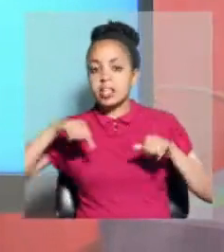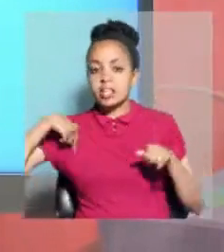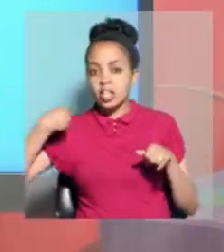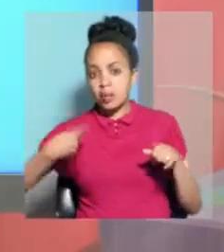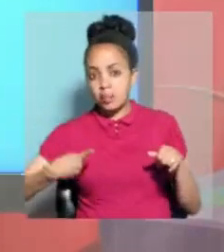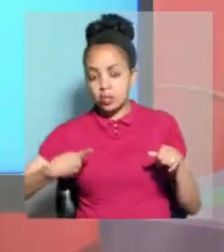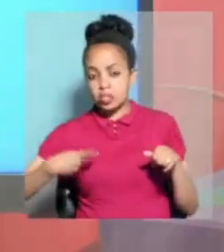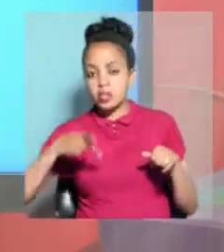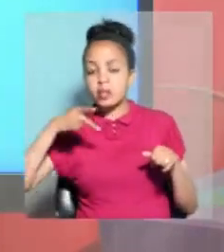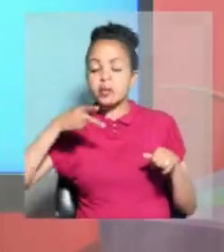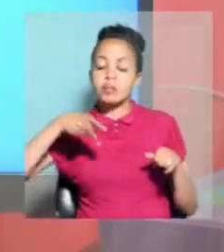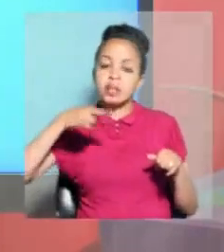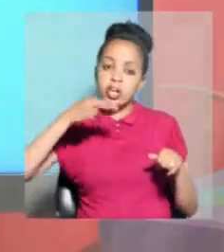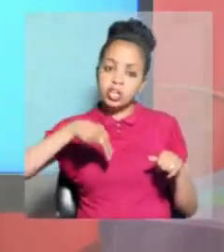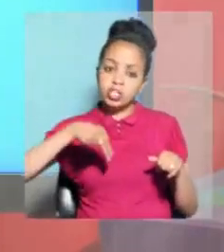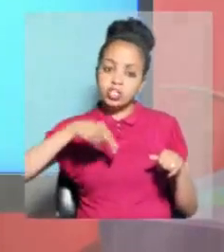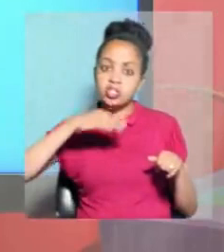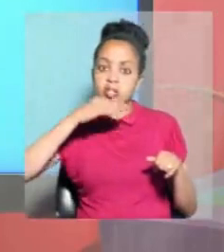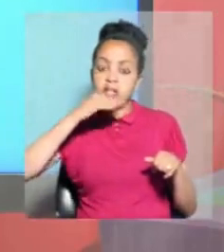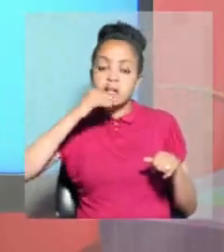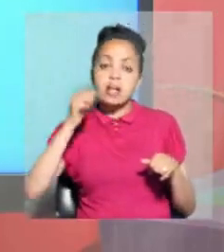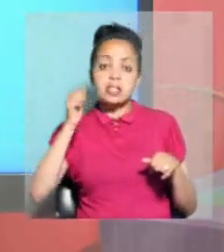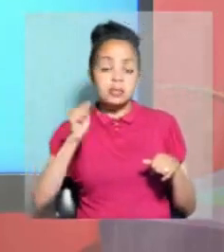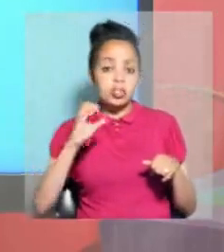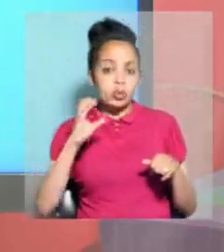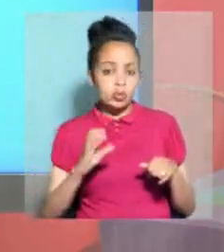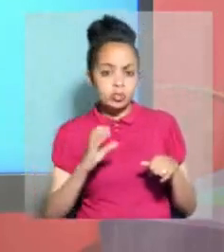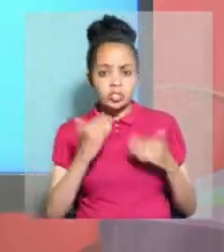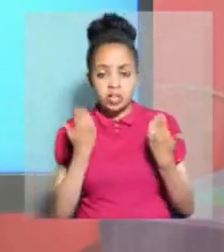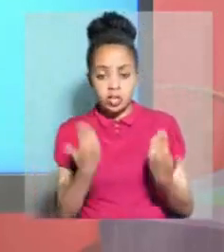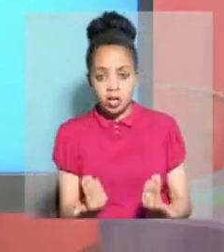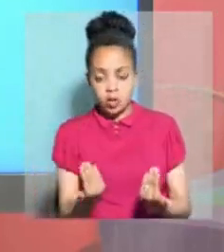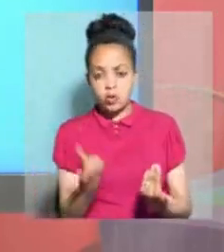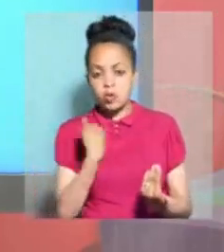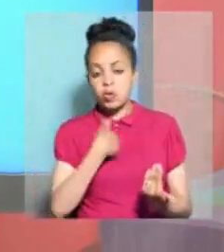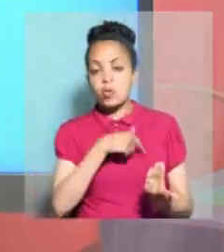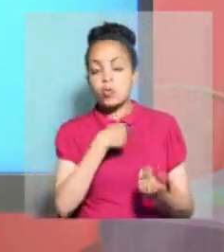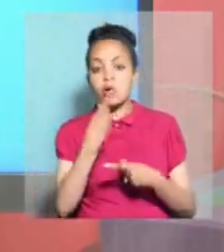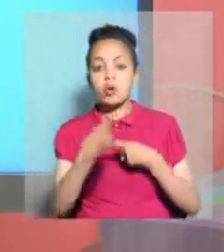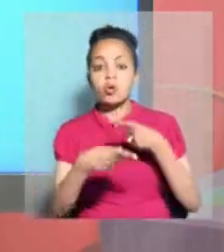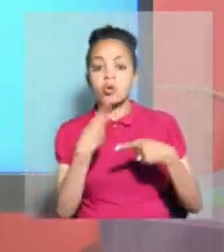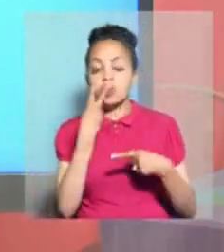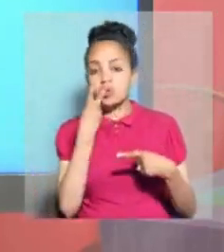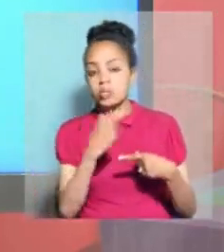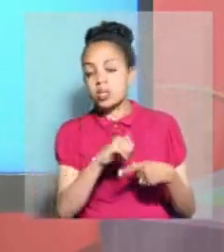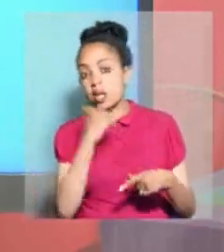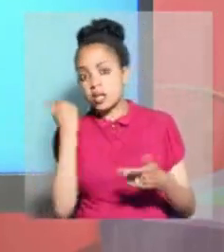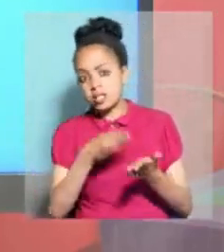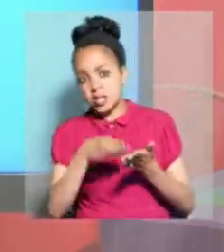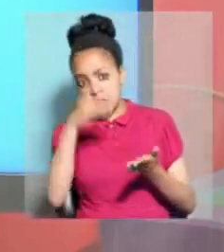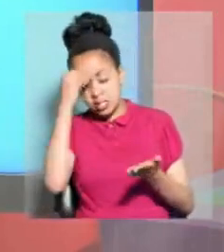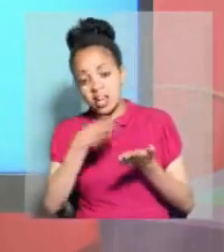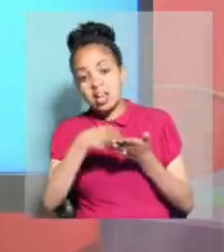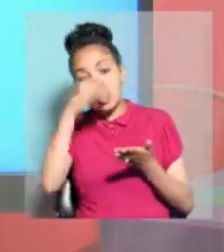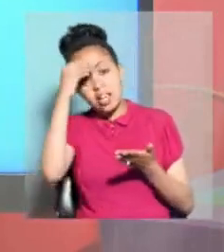temperature, pH, and the substrate concentration. Now, we are going to see another lesson,